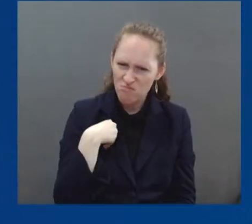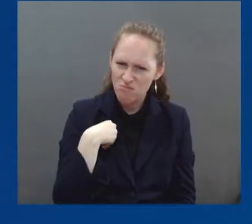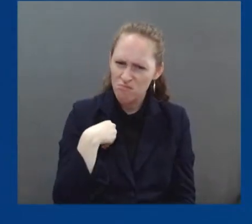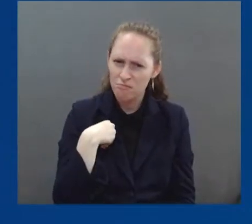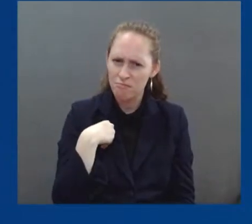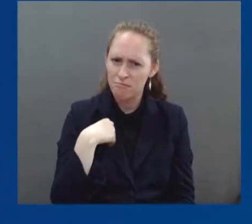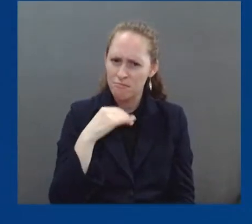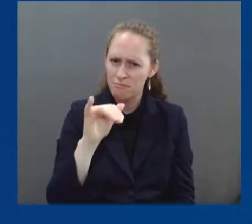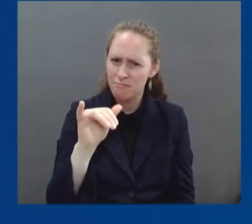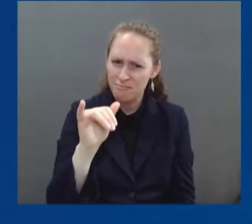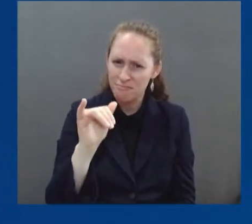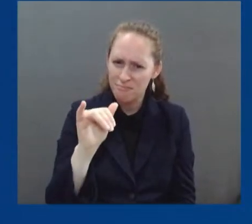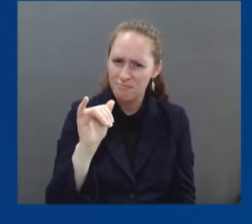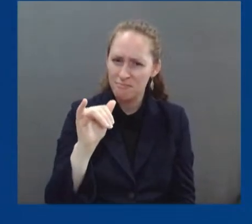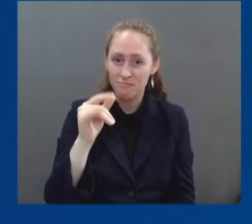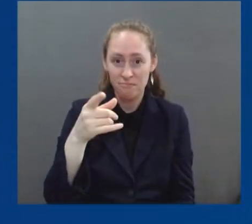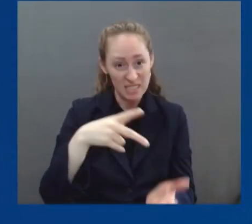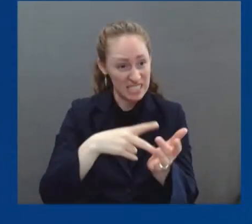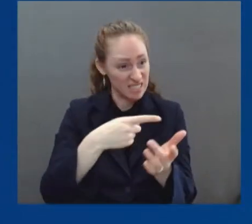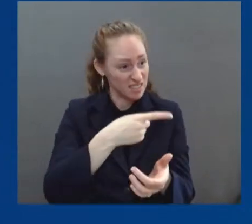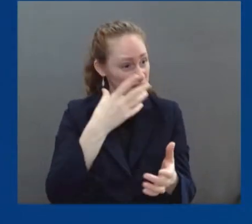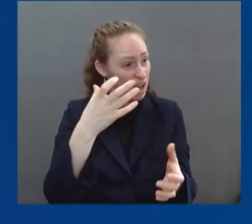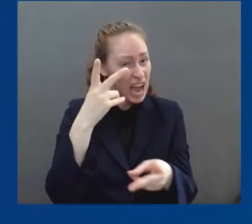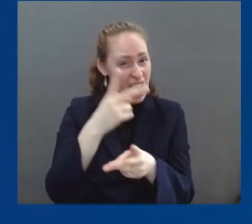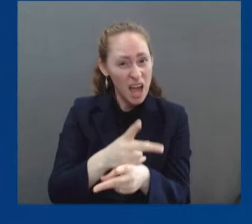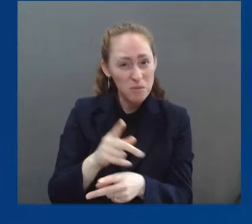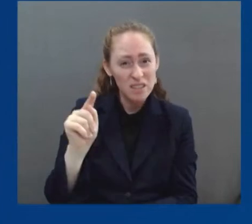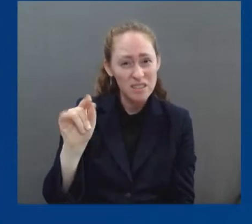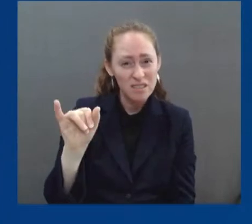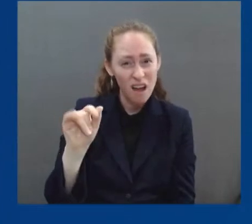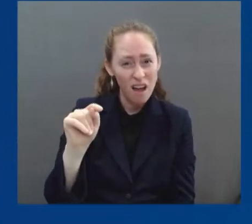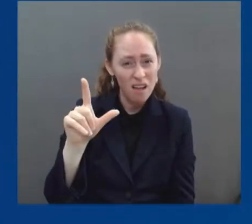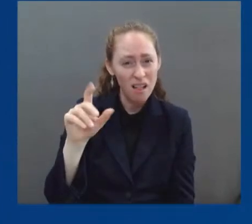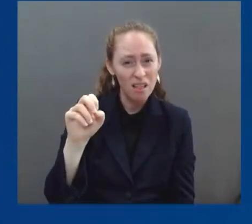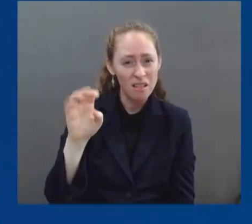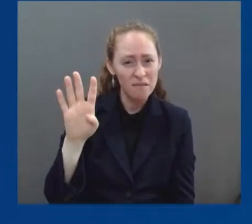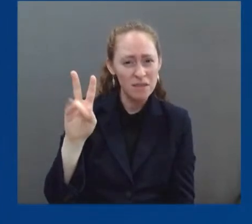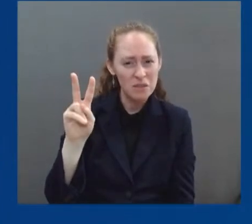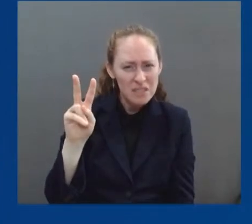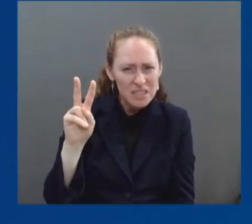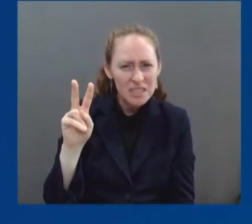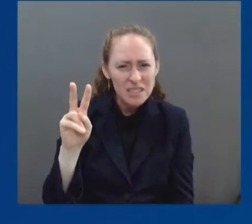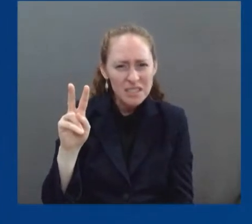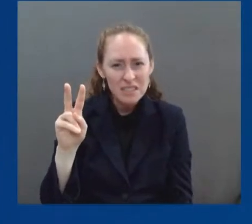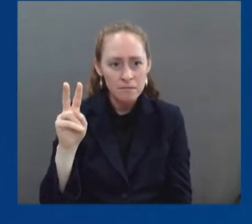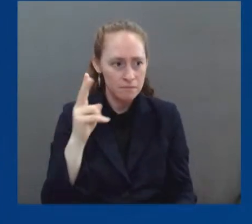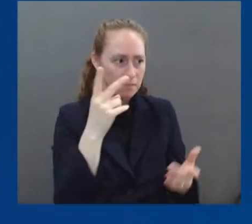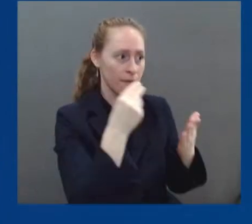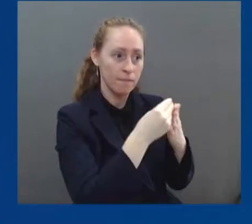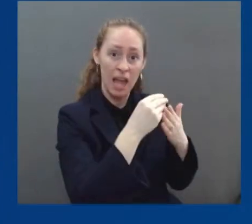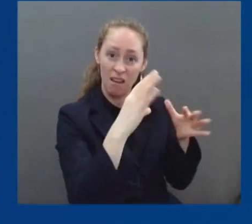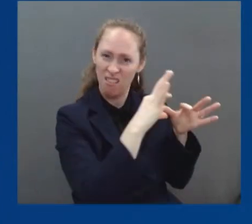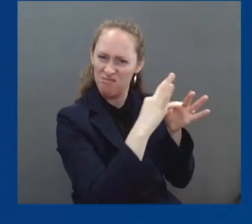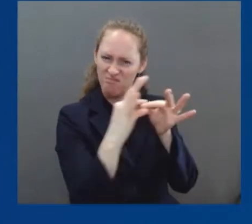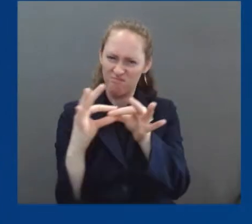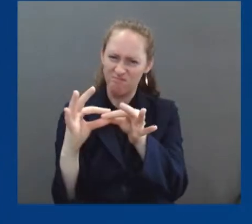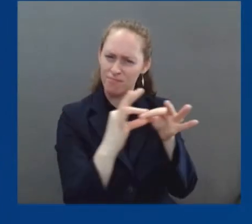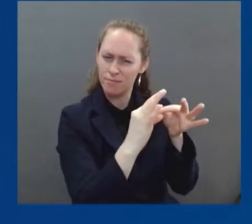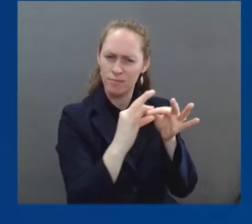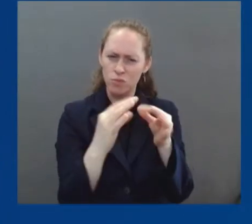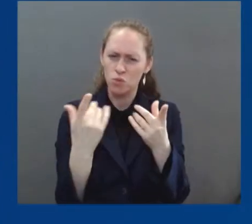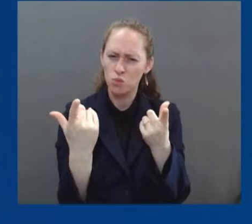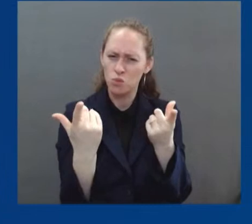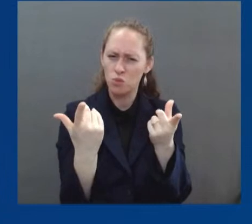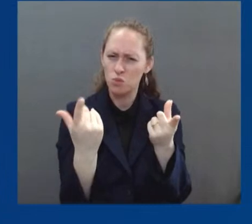question. Look, Title 42 is a public health authority, and therefore it's always been a decision made by the